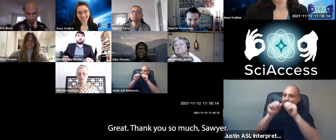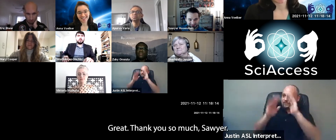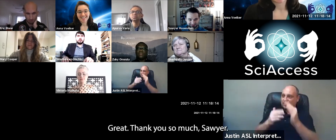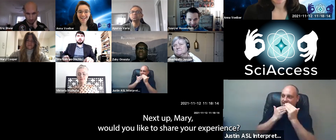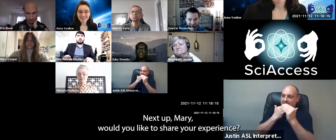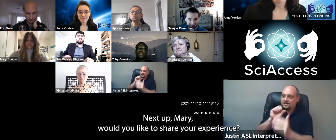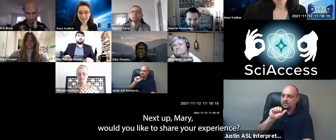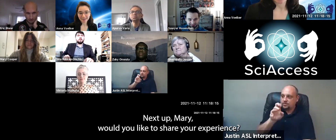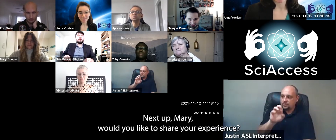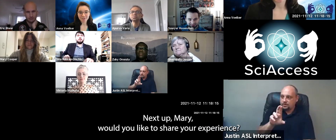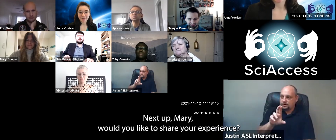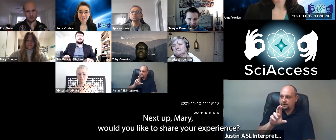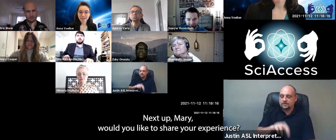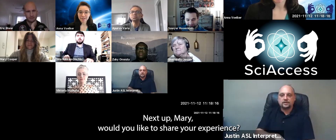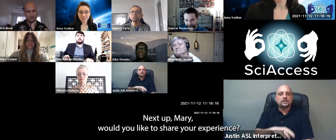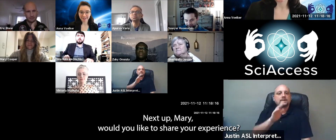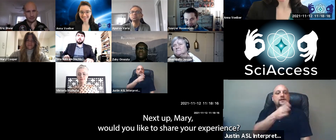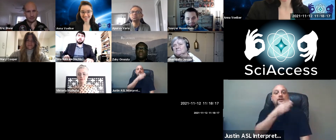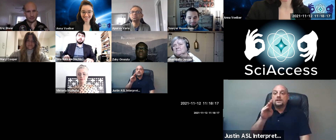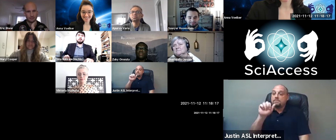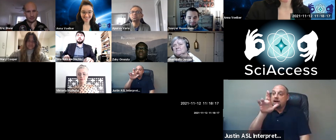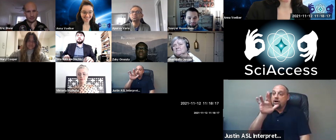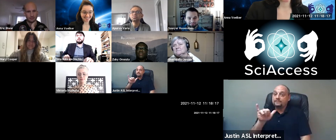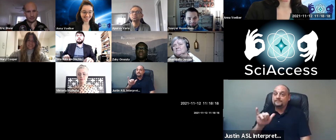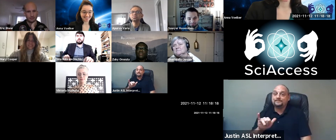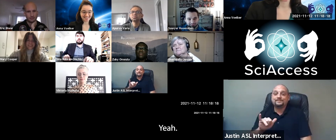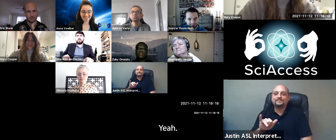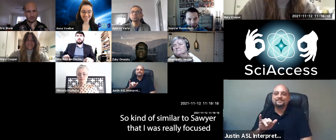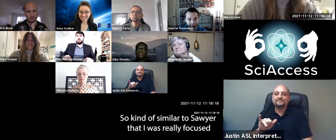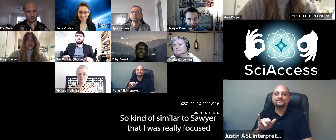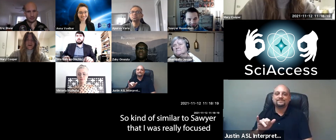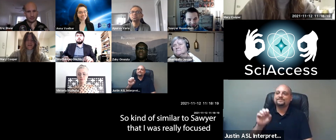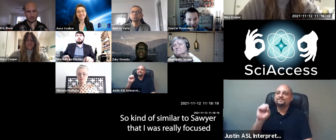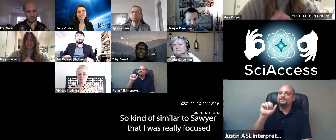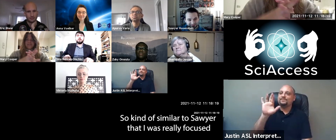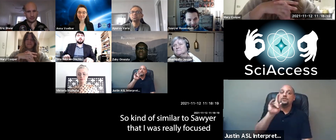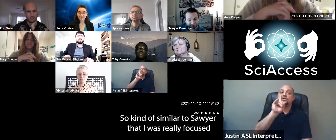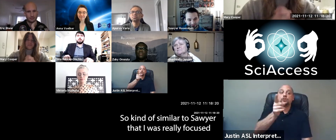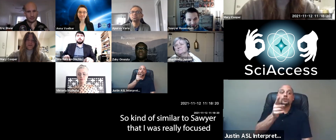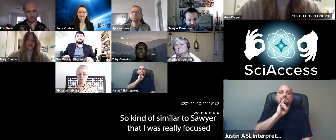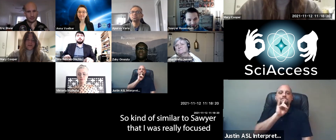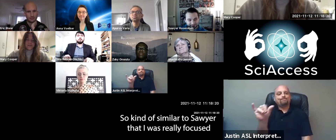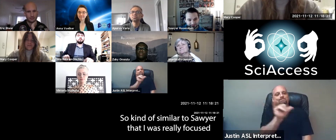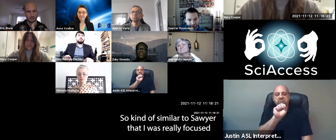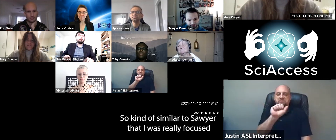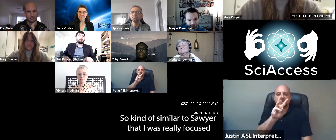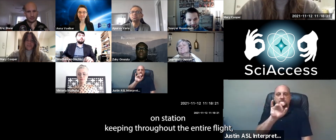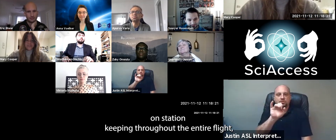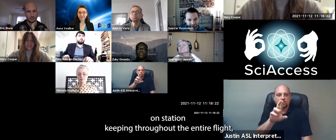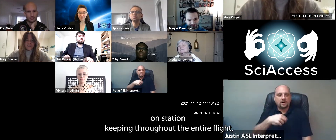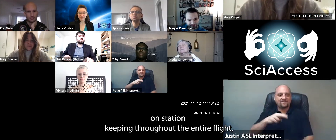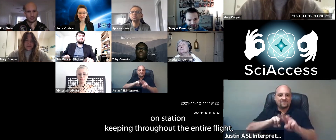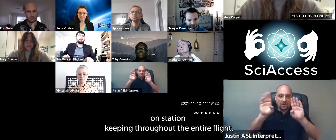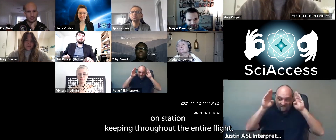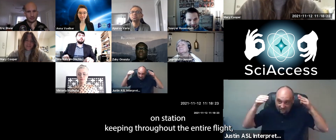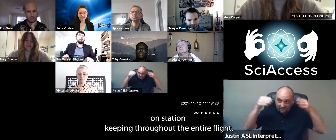Sawyer. Next up, Mary, would you like to share your experience? Yeah, so kind of similar to Sawyer, that I was really focused on